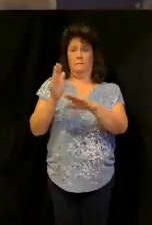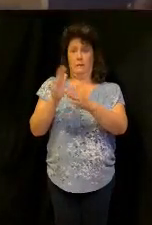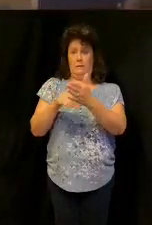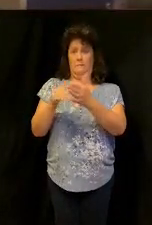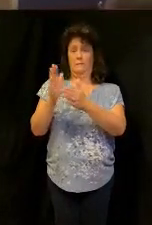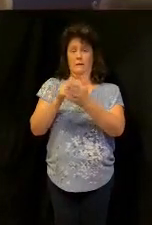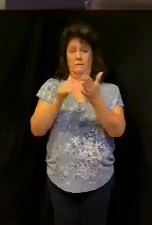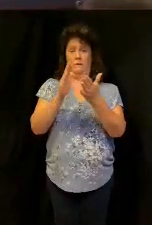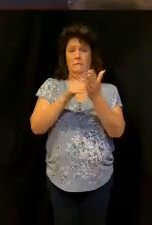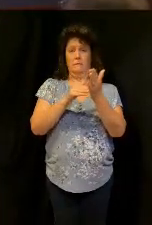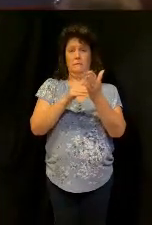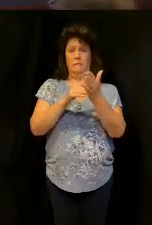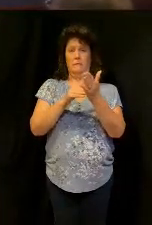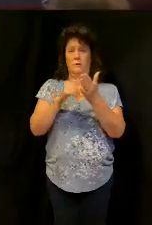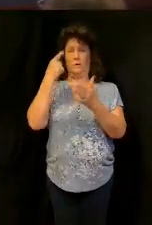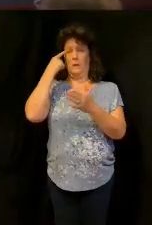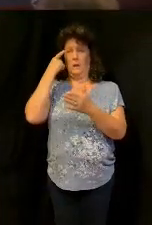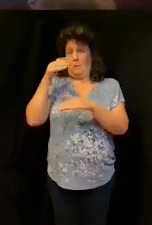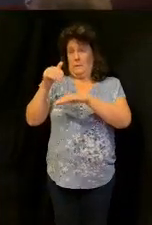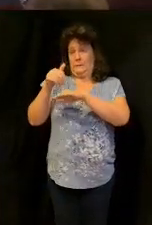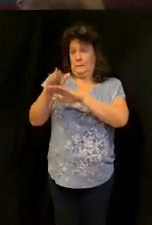do you think I'm going to send you any more money